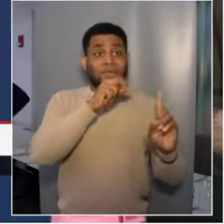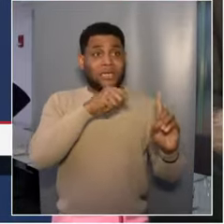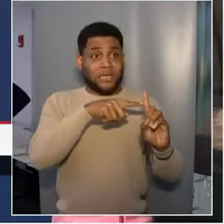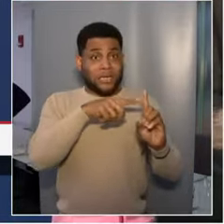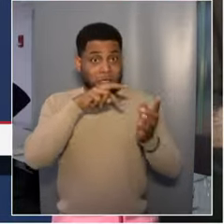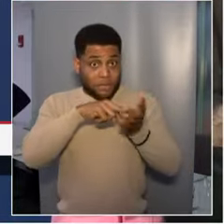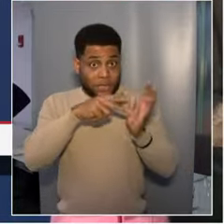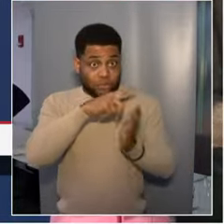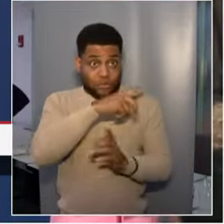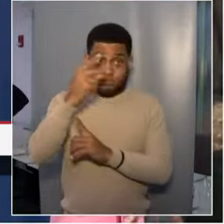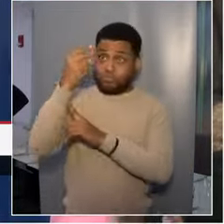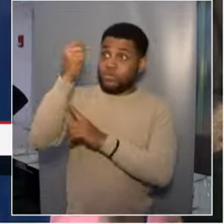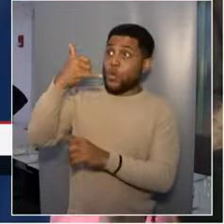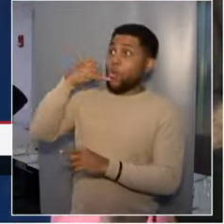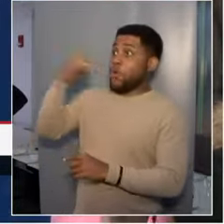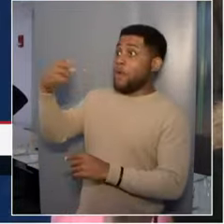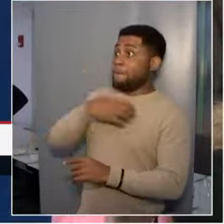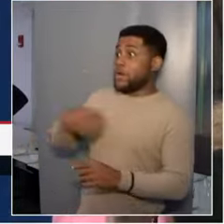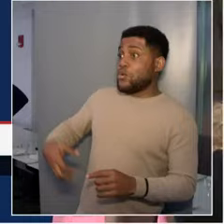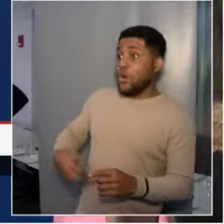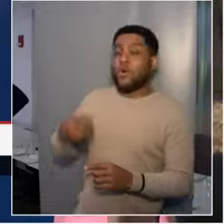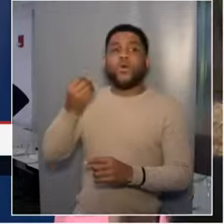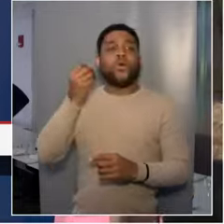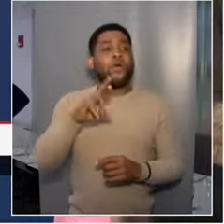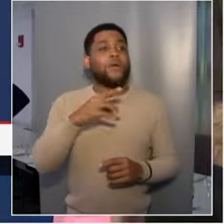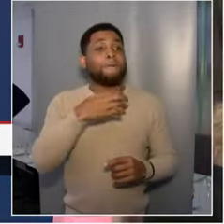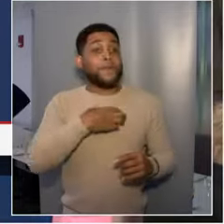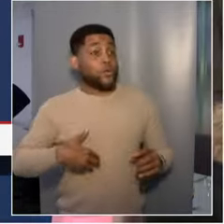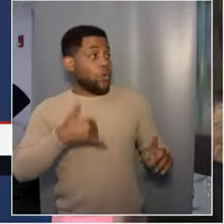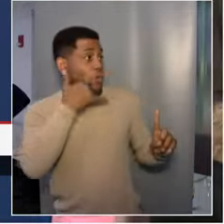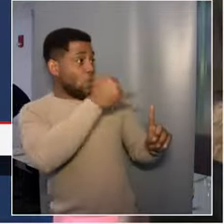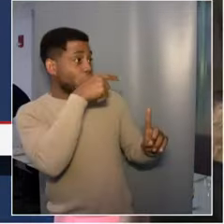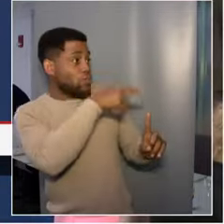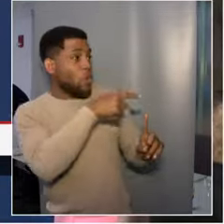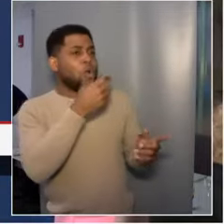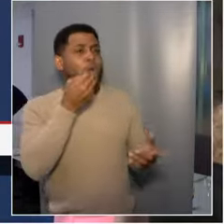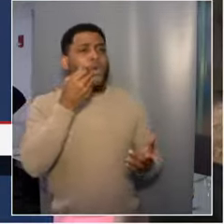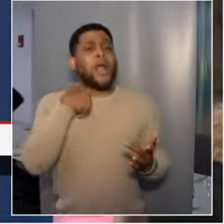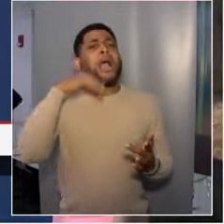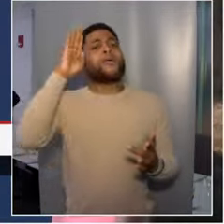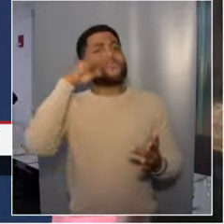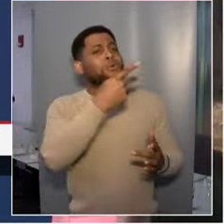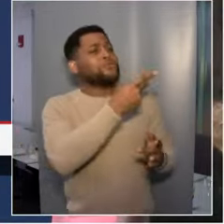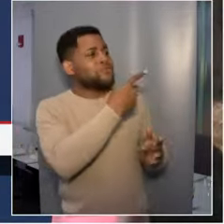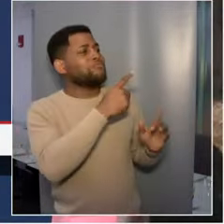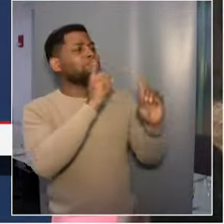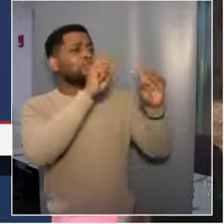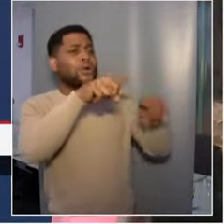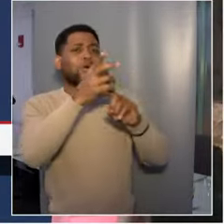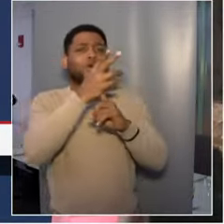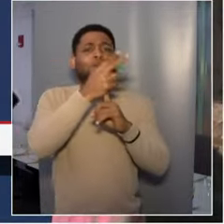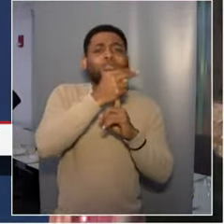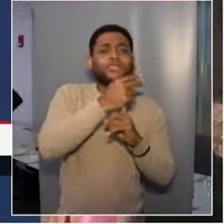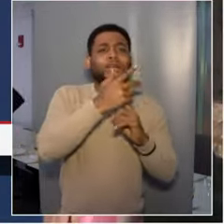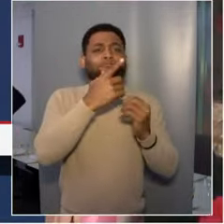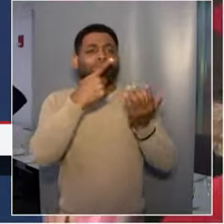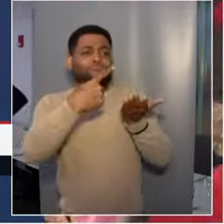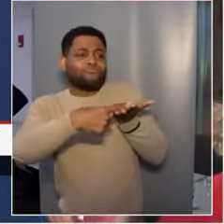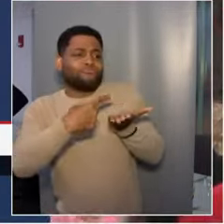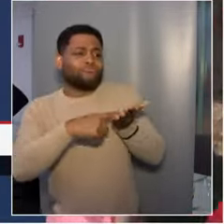tell us about, was there a final meeting, in the hotel where this came together? We've had lots